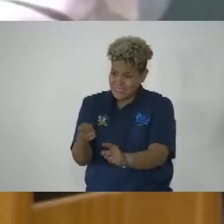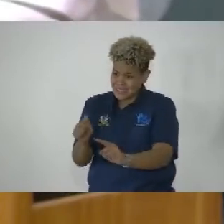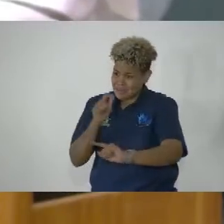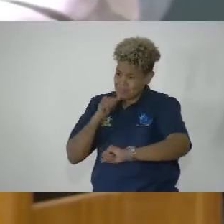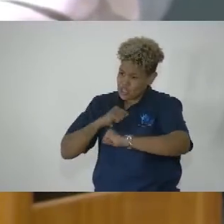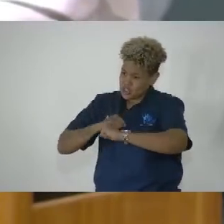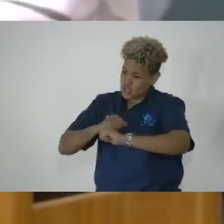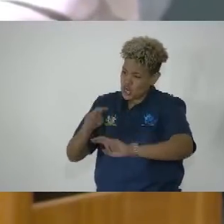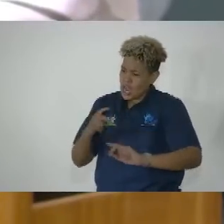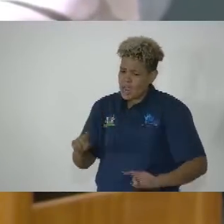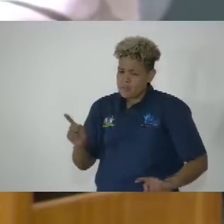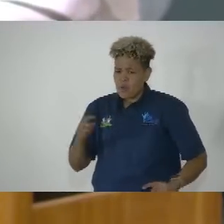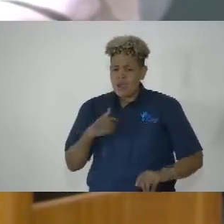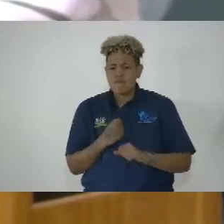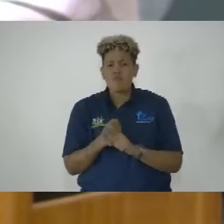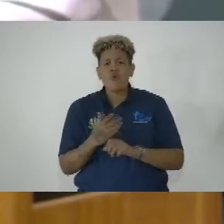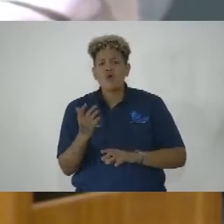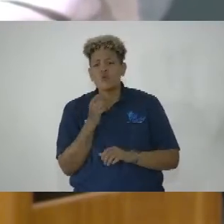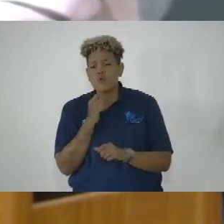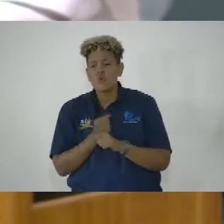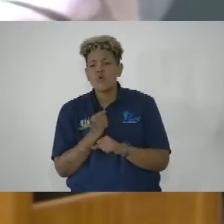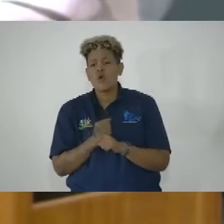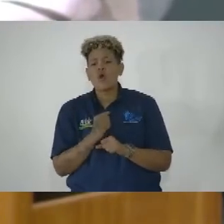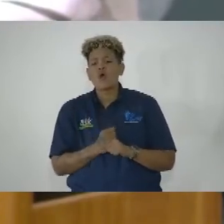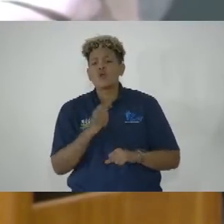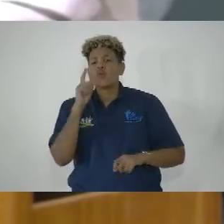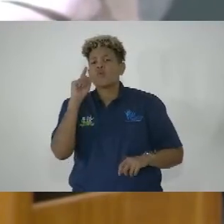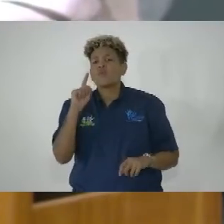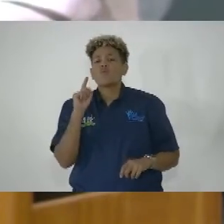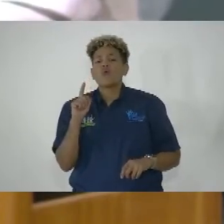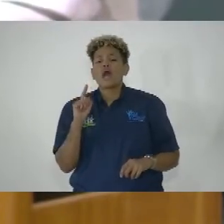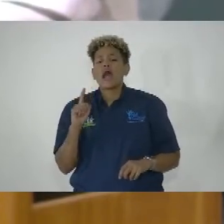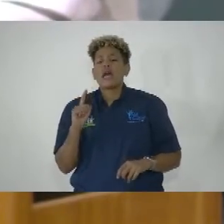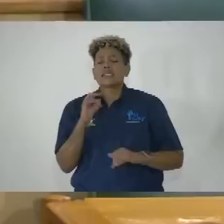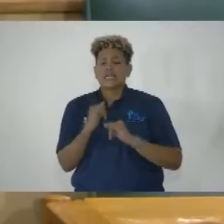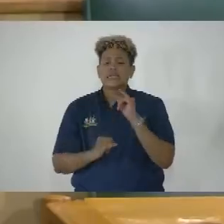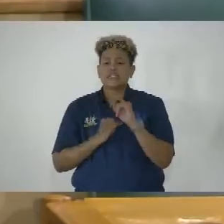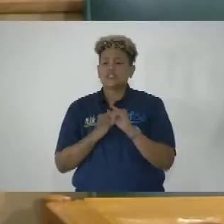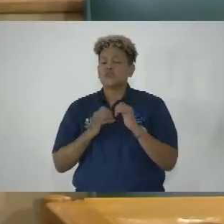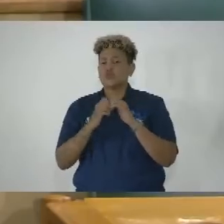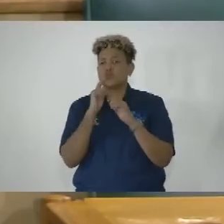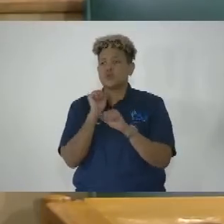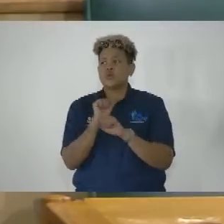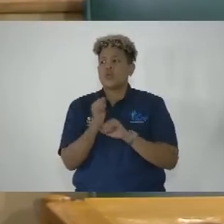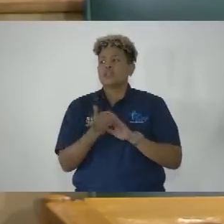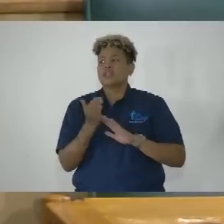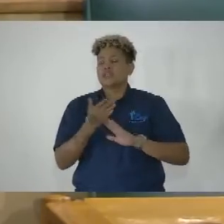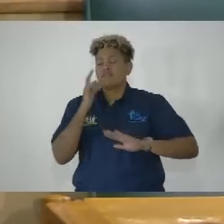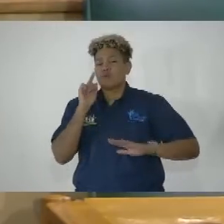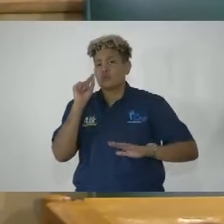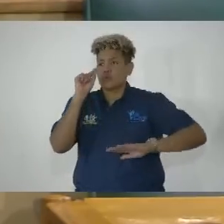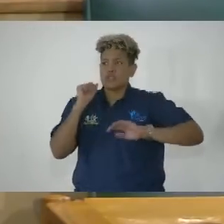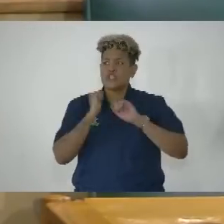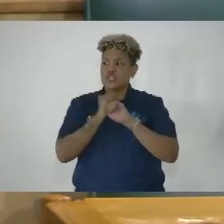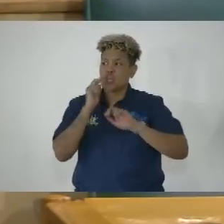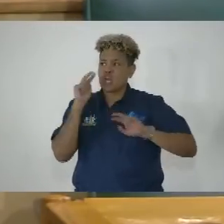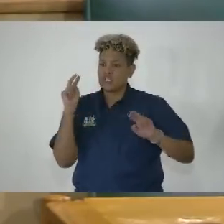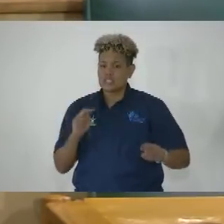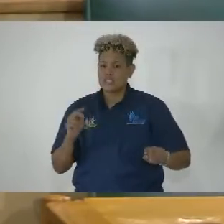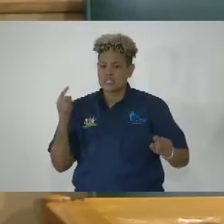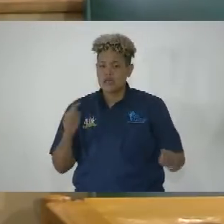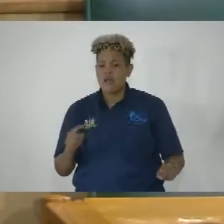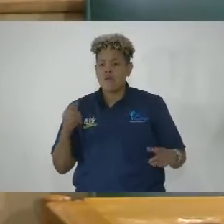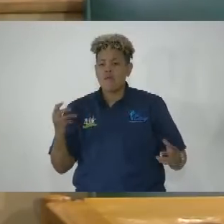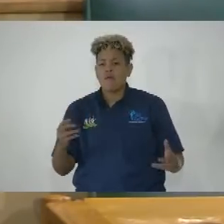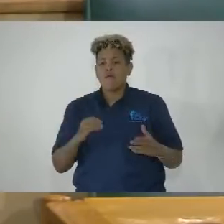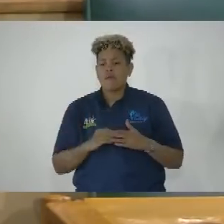insecurity, where you have workers working at one institution for 20 years